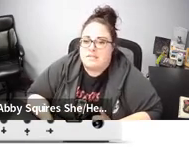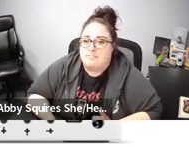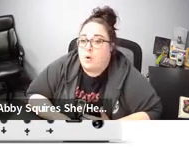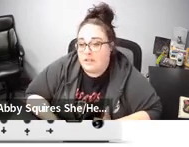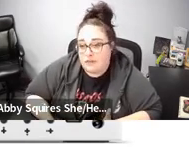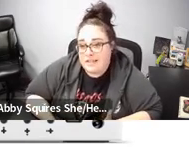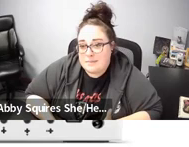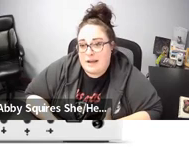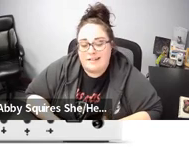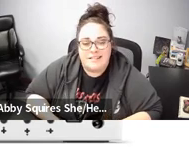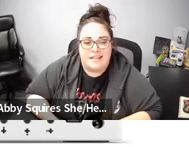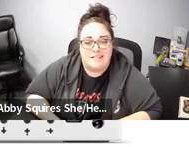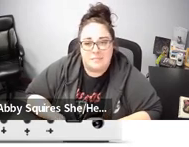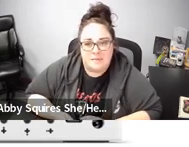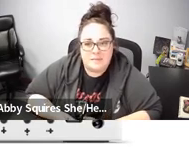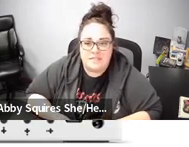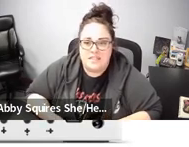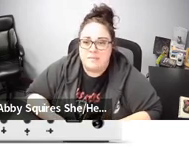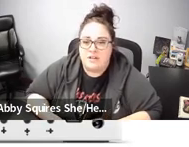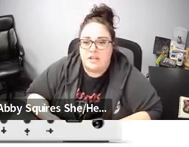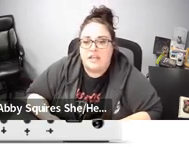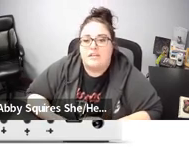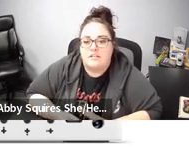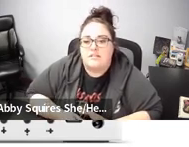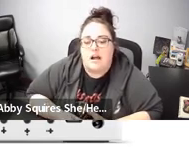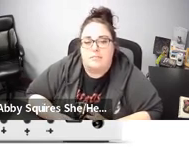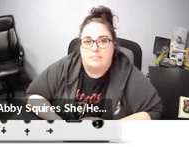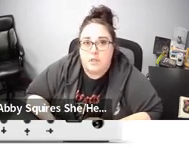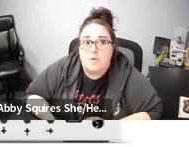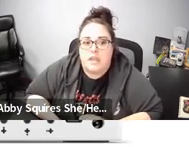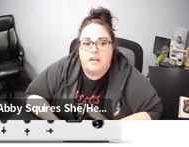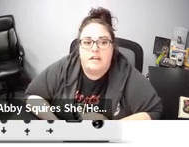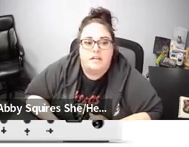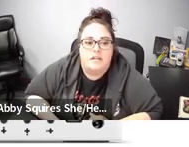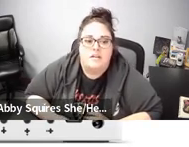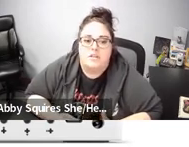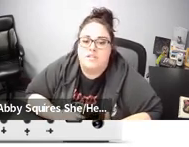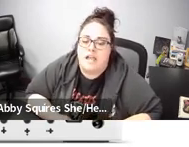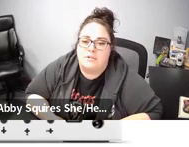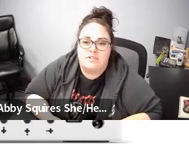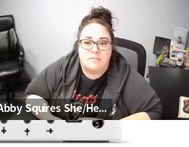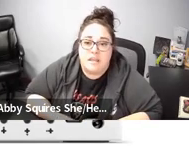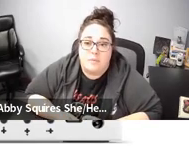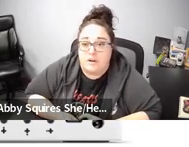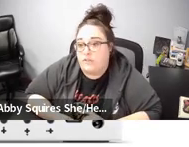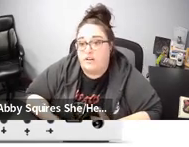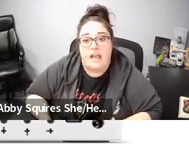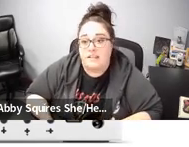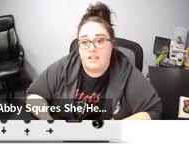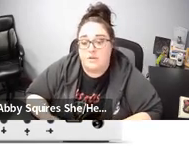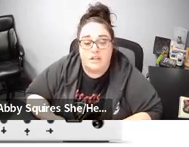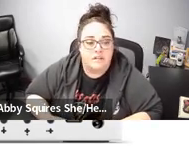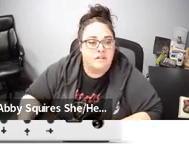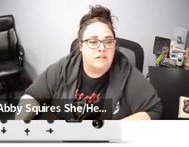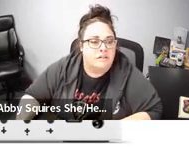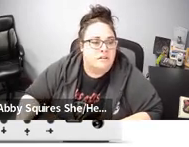says that it's only for Xbox and sometimes PC, but it can you can use adapters to make it work for